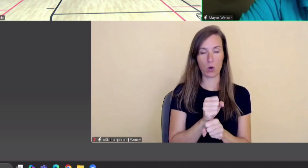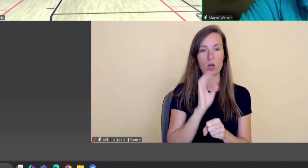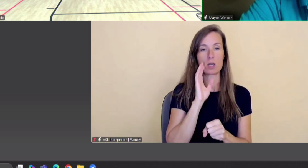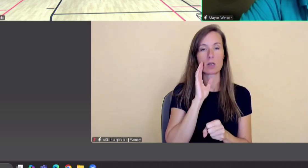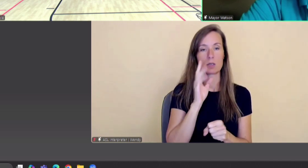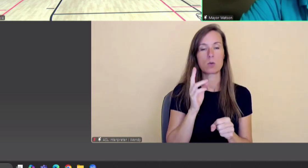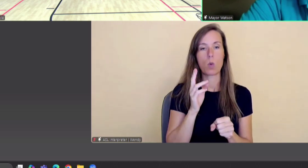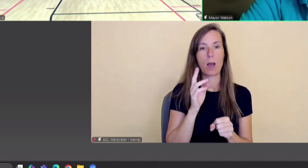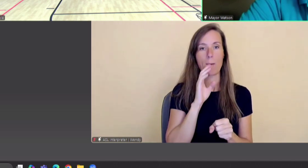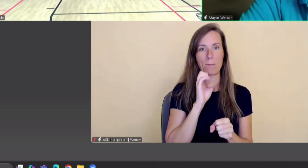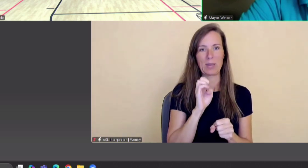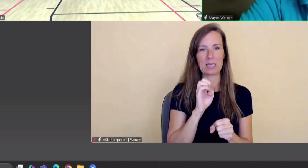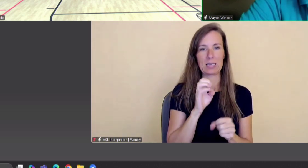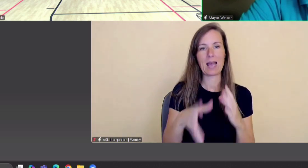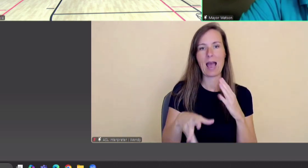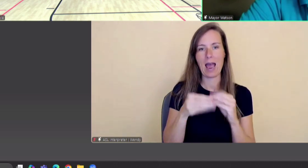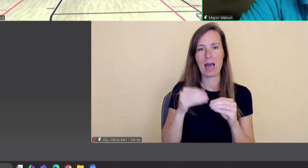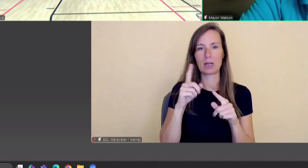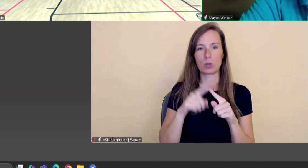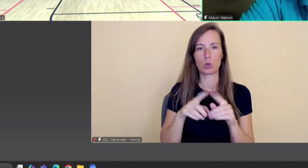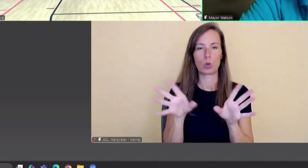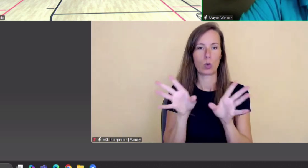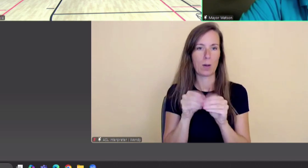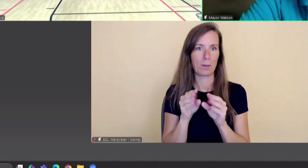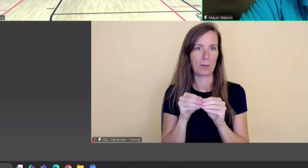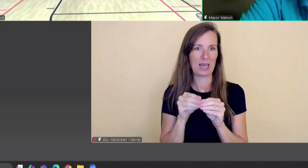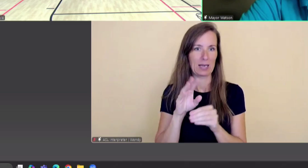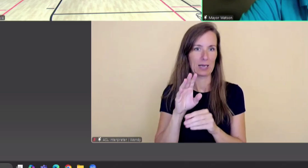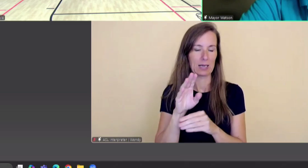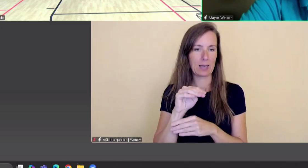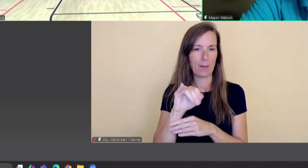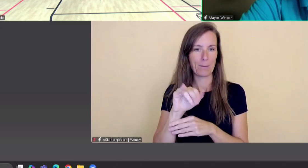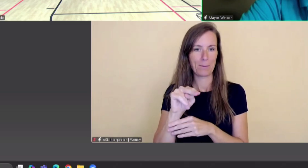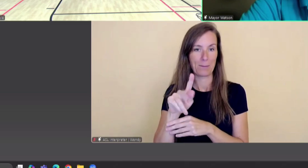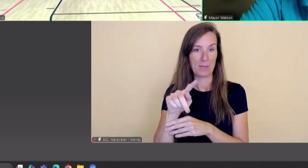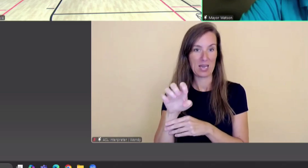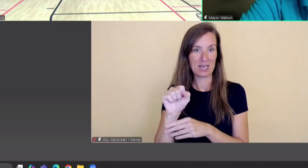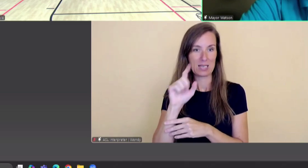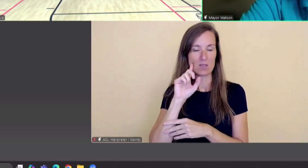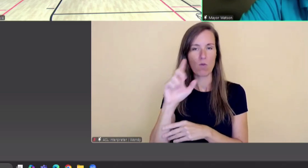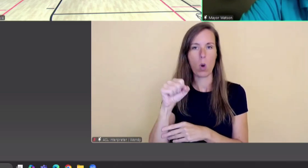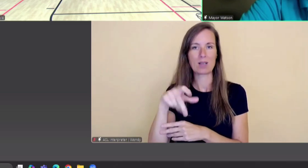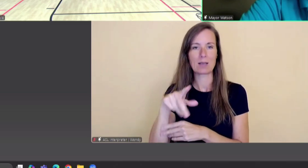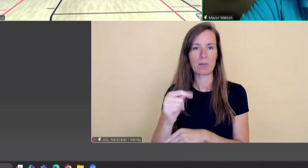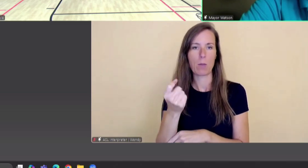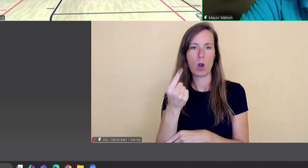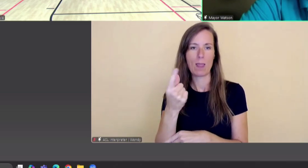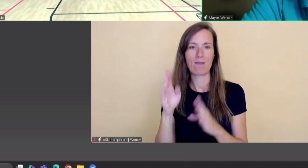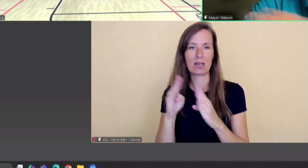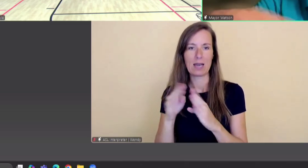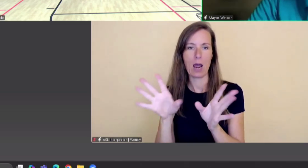meeting minutes for the September 11 town meeting.